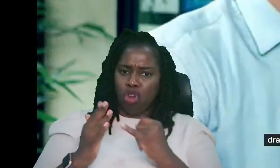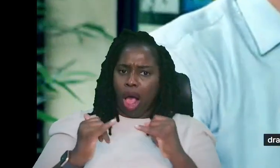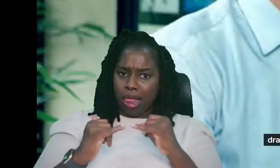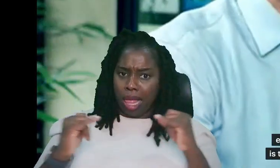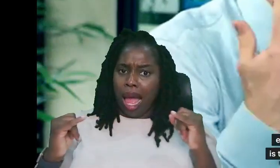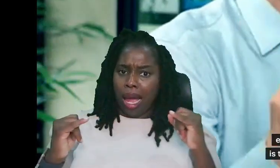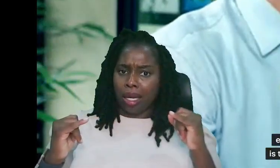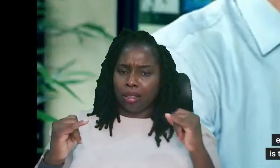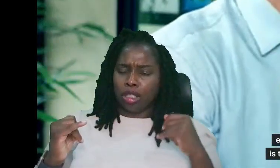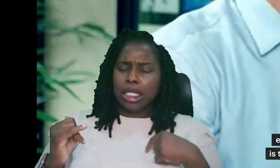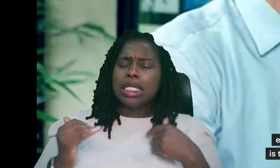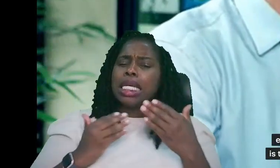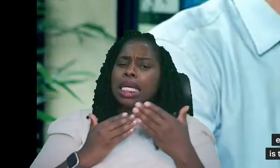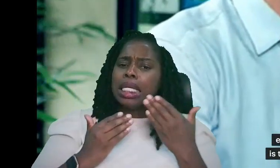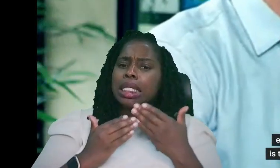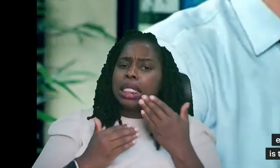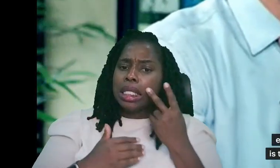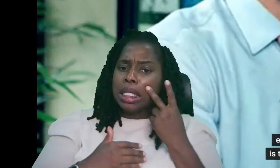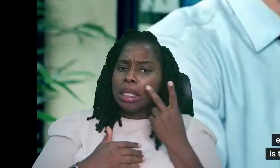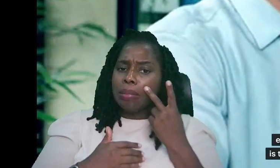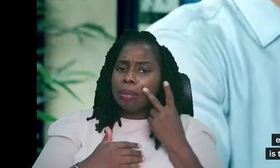your life a little bit easier visually.